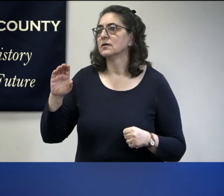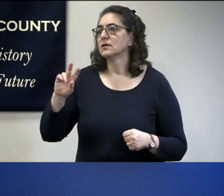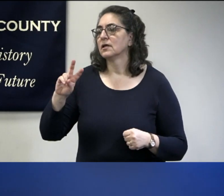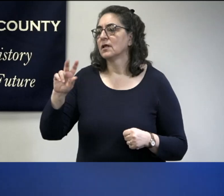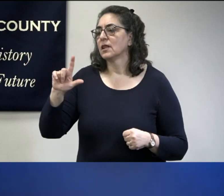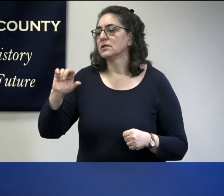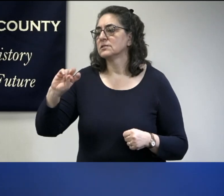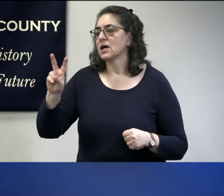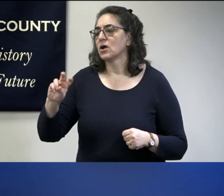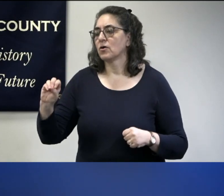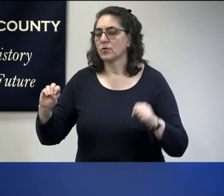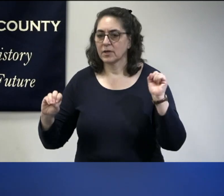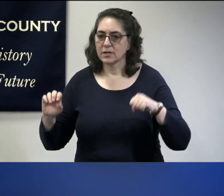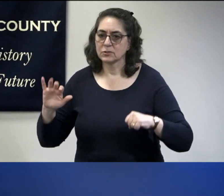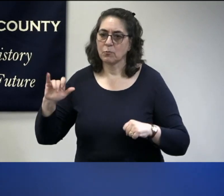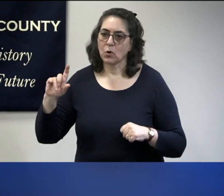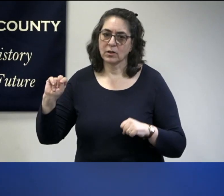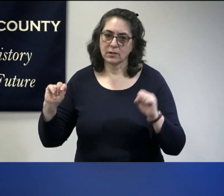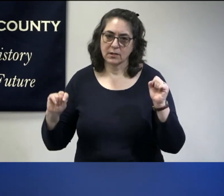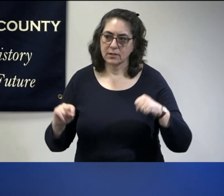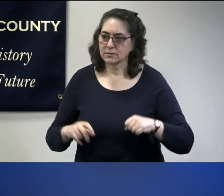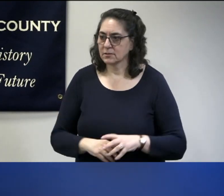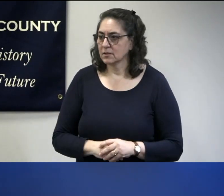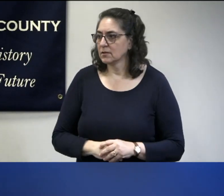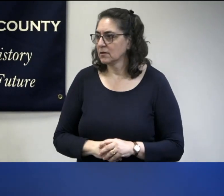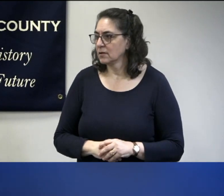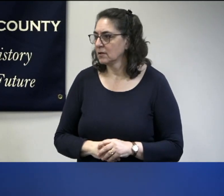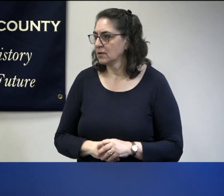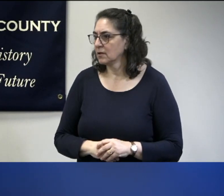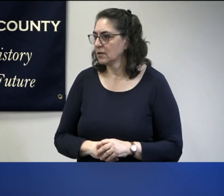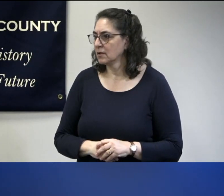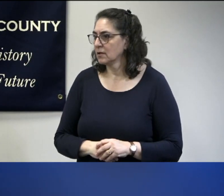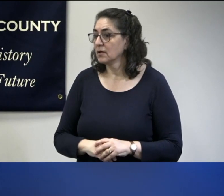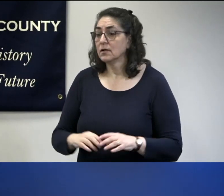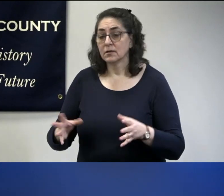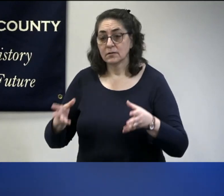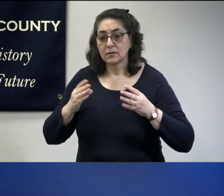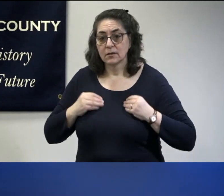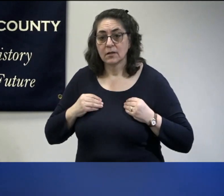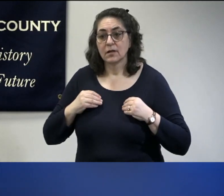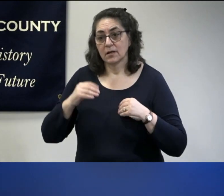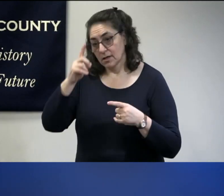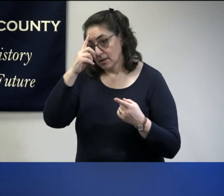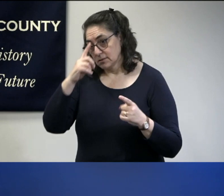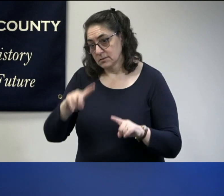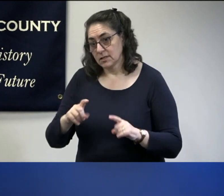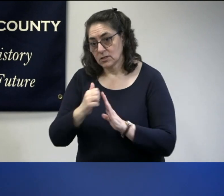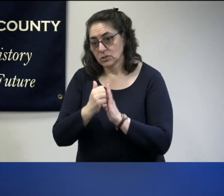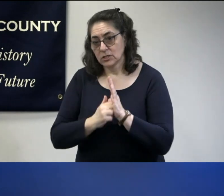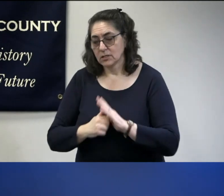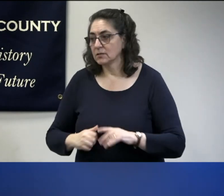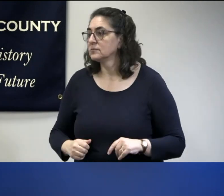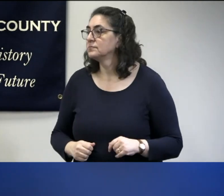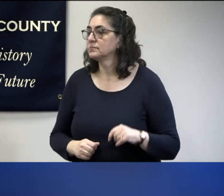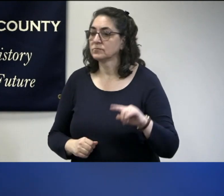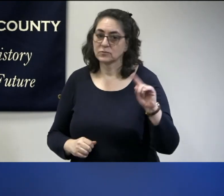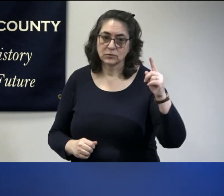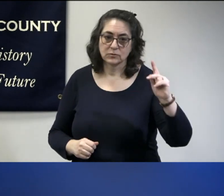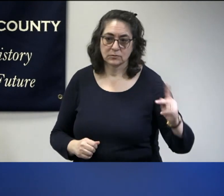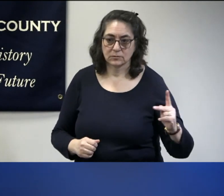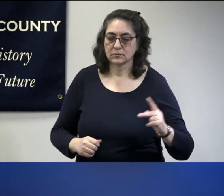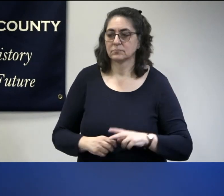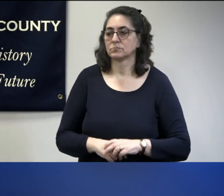Lazara? Yes. Director Bartlett? Yes. And can I have a motion to adopt the consent agenda M1 through M73? I'll move it. Second.